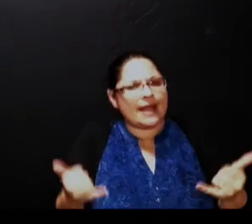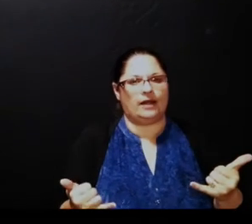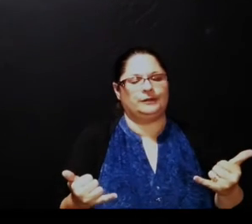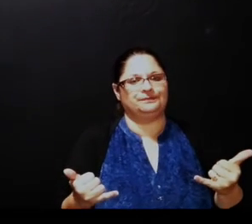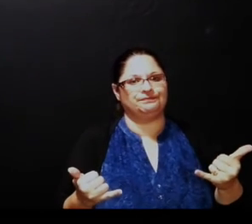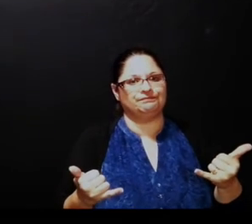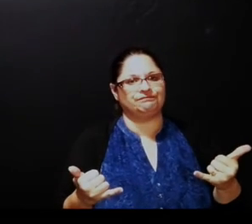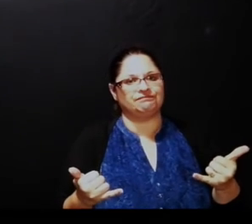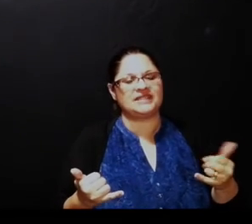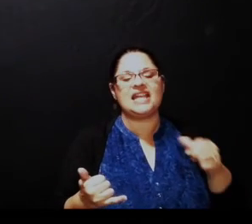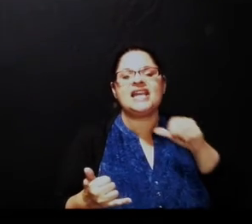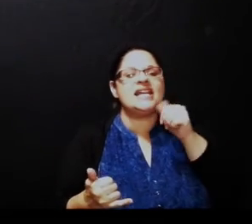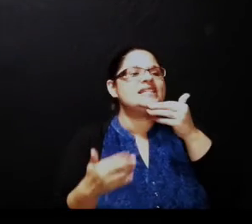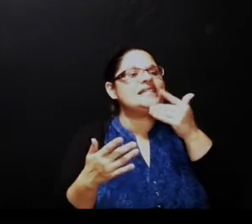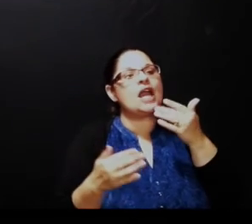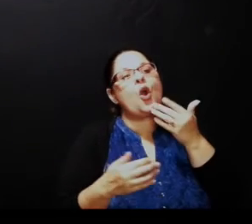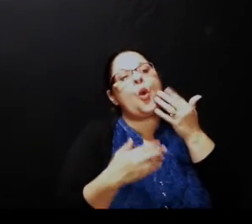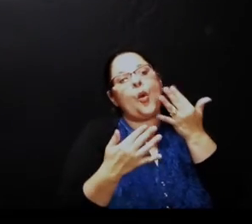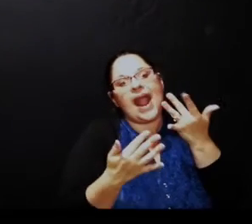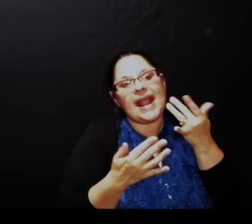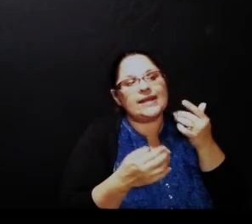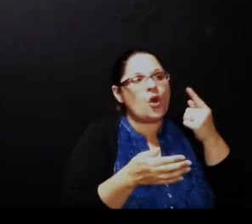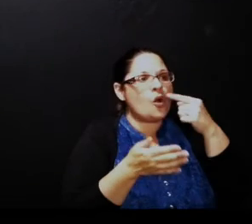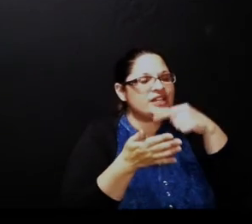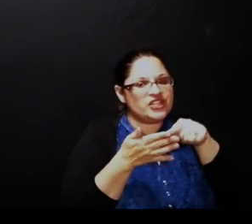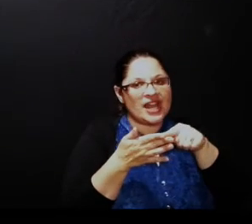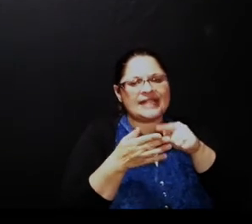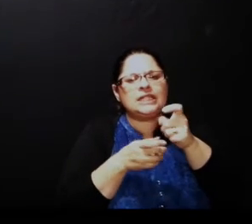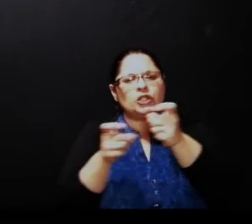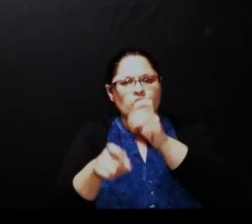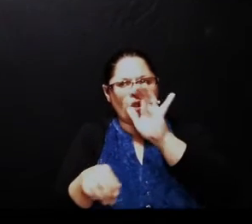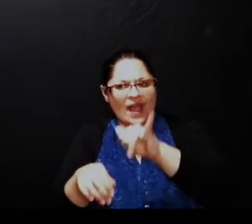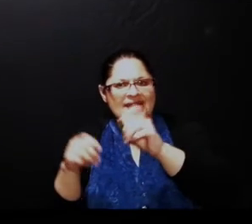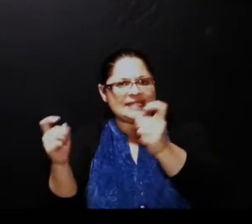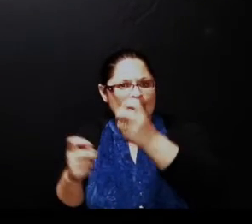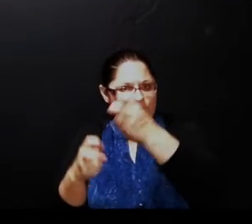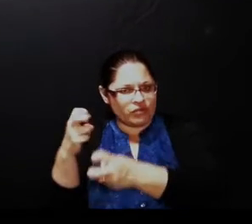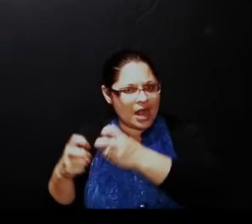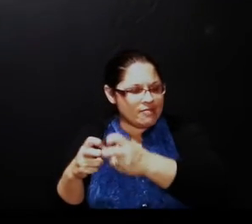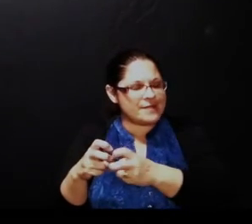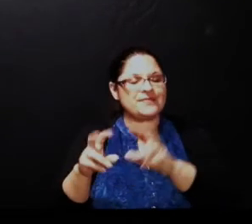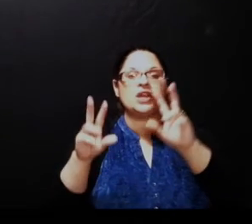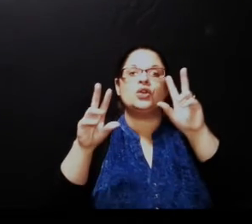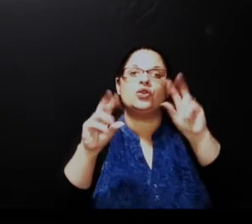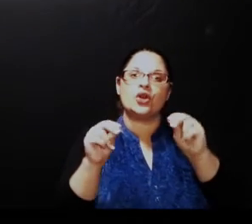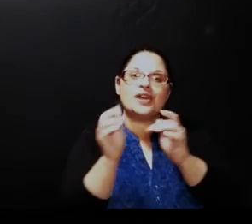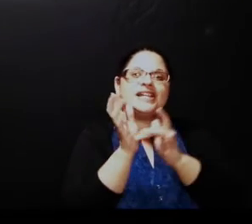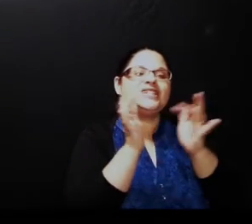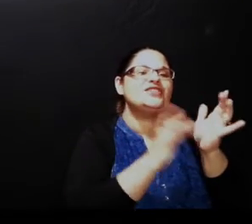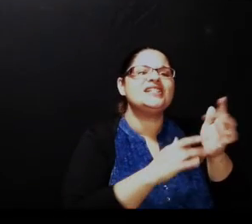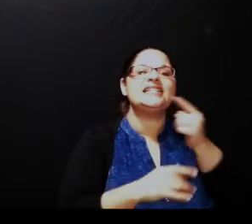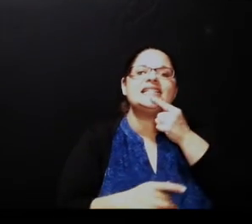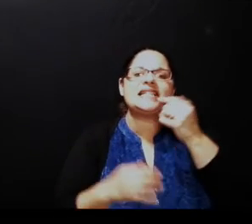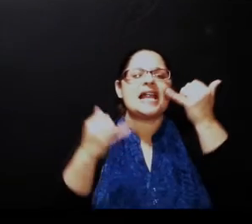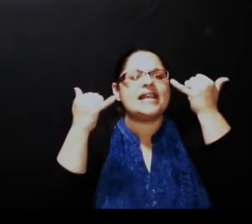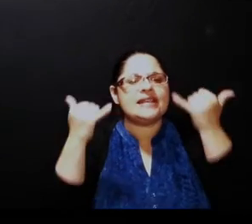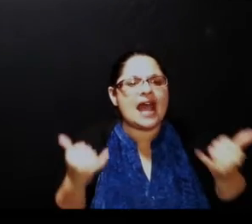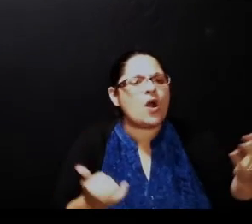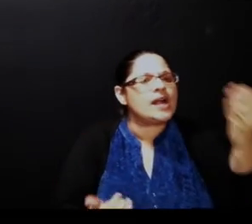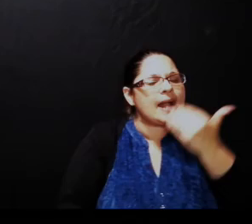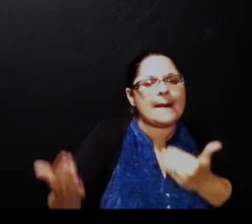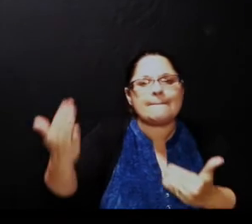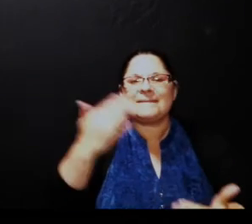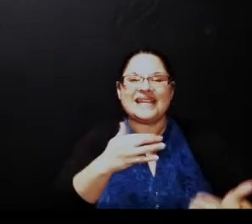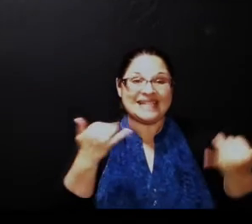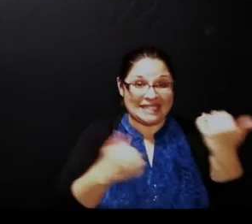wait. He doesn't tell you to get your sin in check. He doesn't tell you to become a Bible scholar. He says, come now. Come today. I want a relationship with you. I want